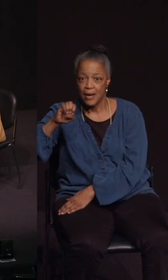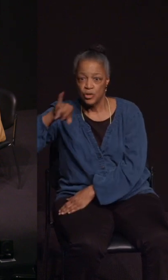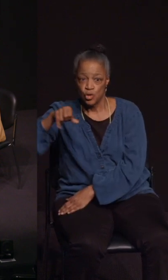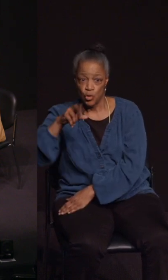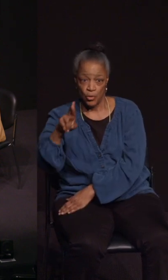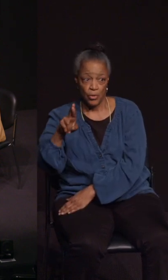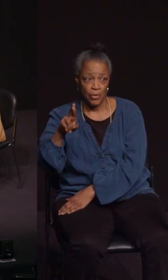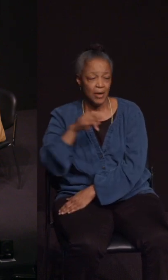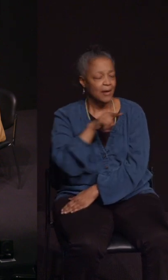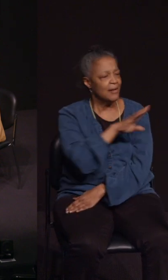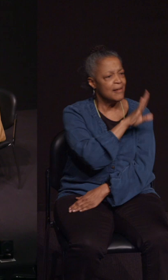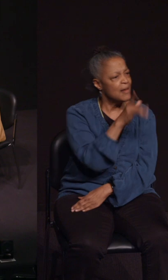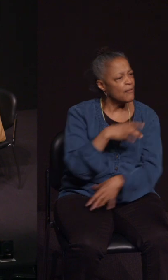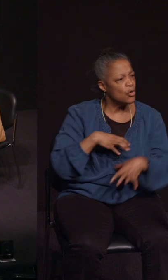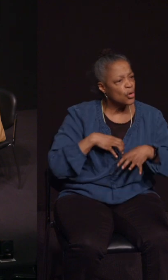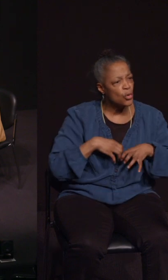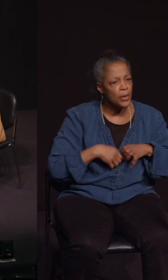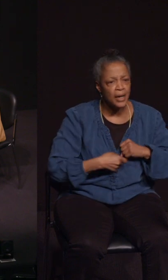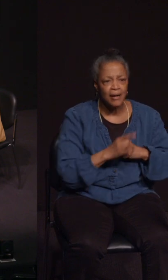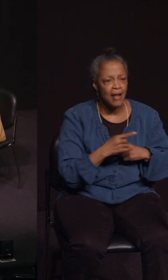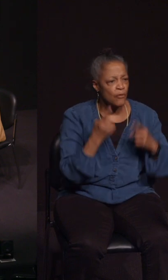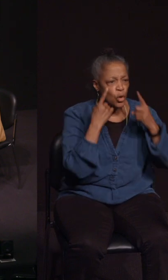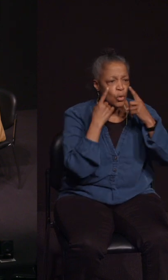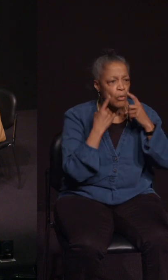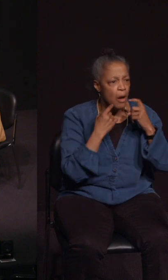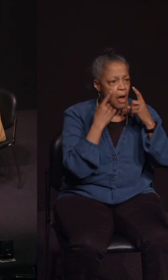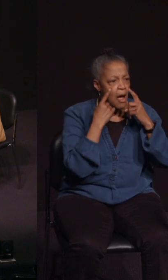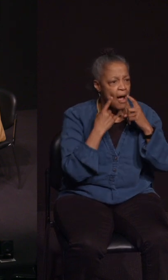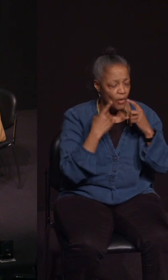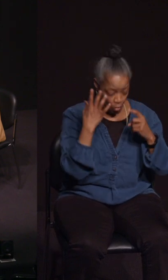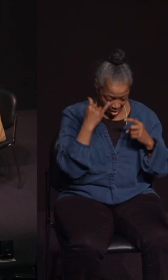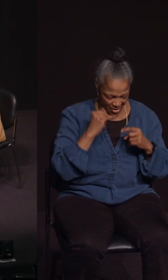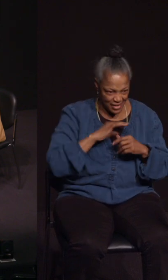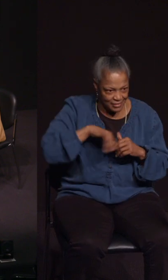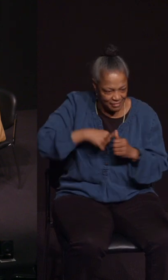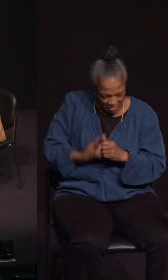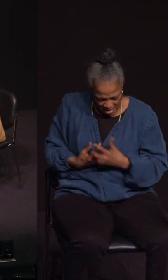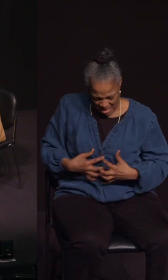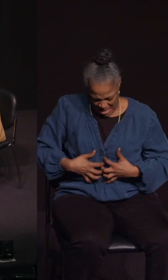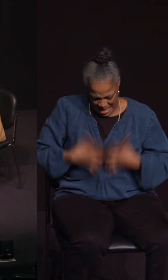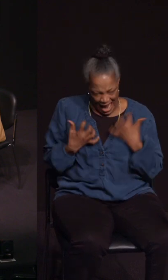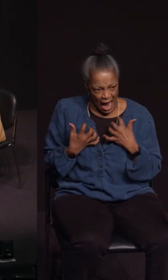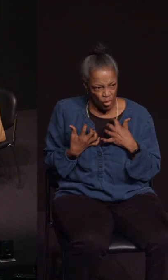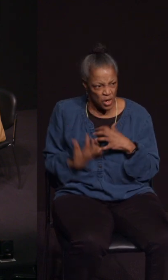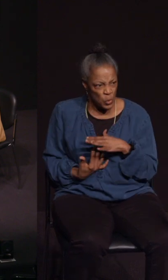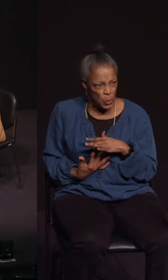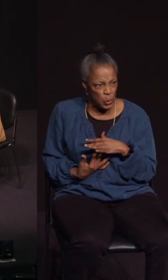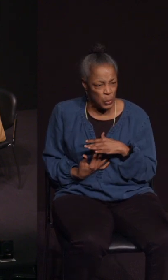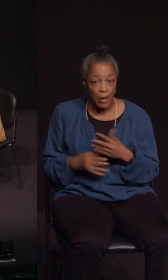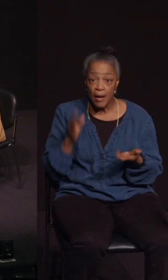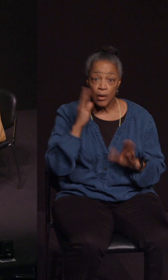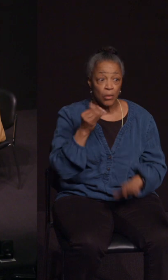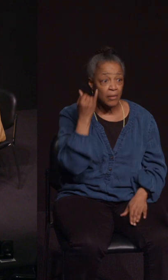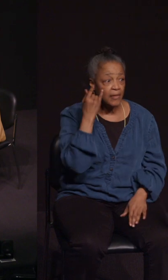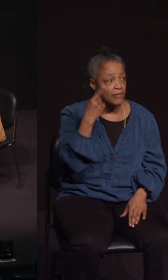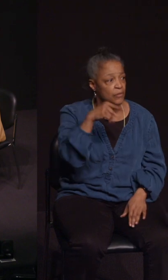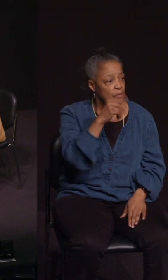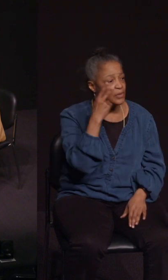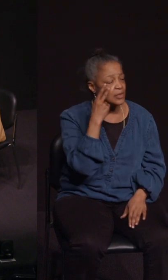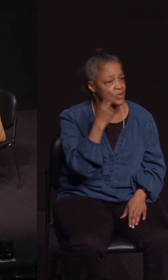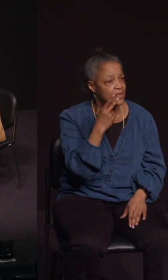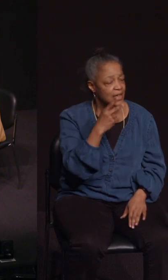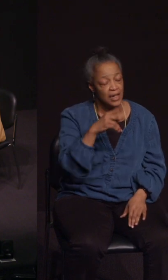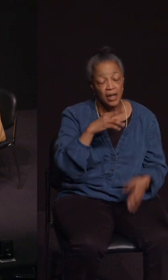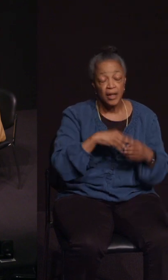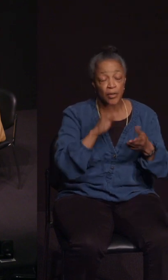never really grieved or cried over his son because he was so angry. And I don't know if you've seen in